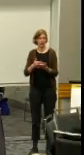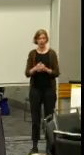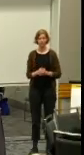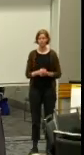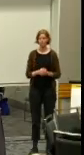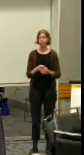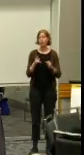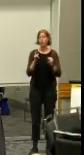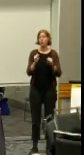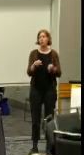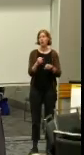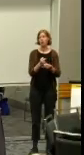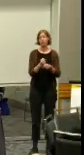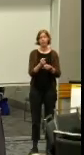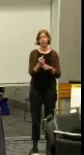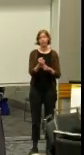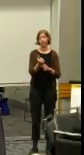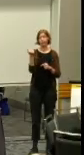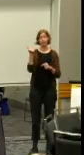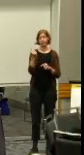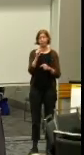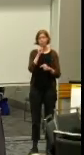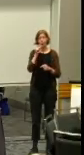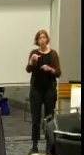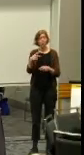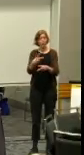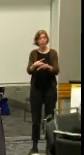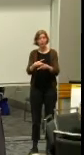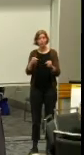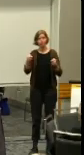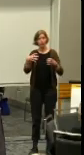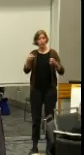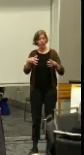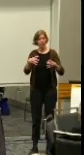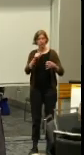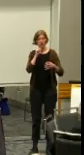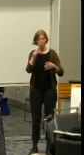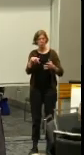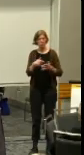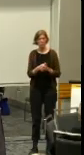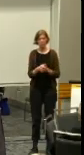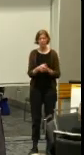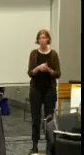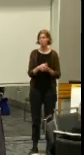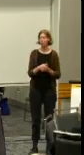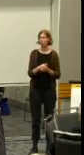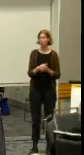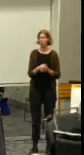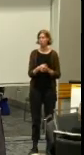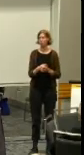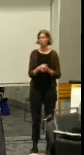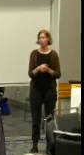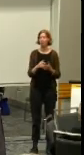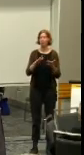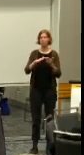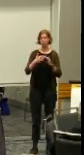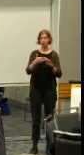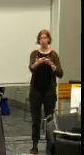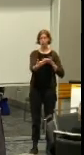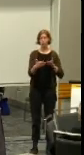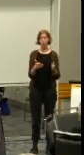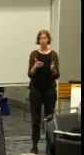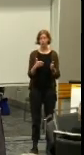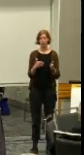if it didn't make sense for that resident to have that. And then again, the community room would be a space where they could